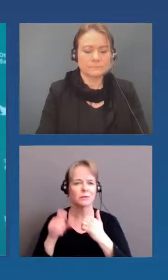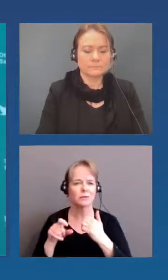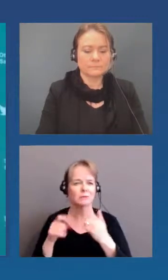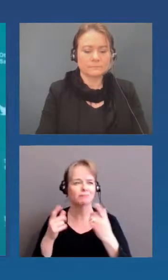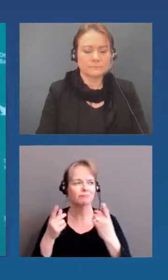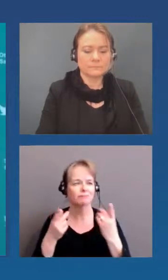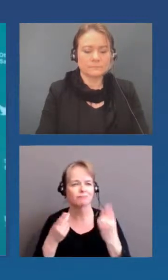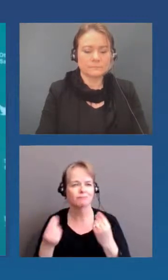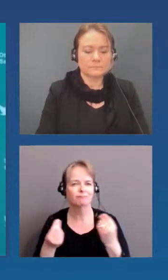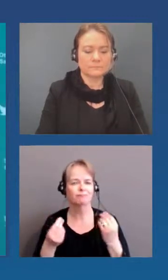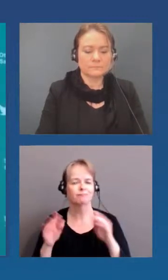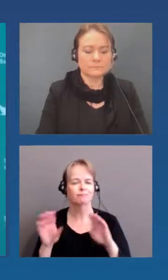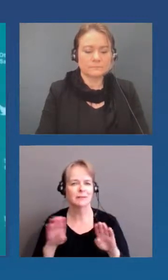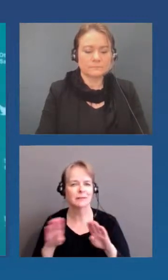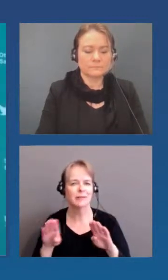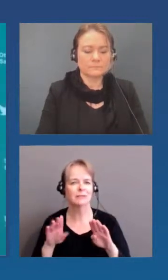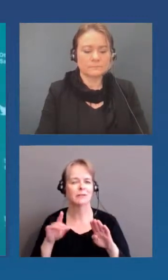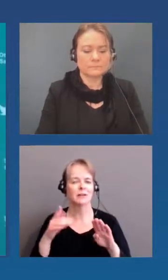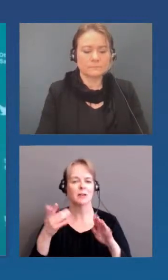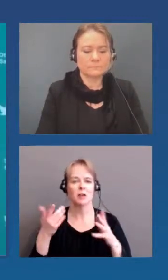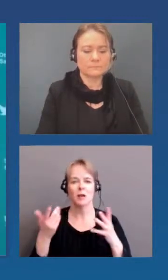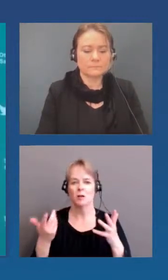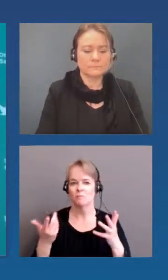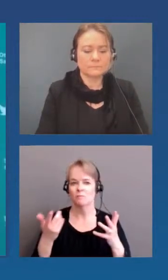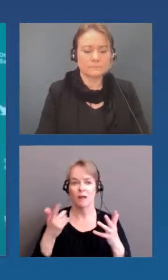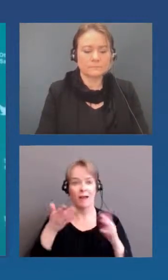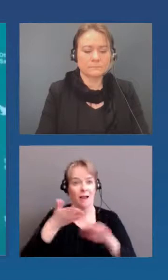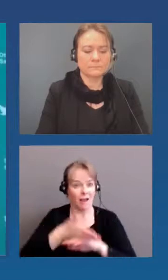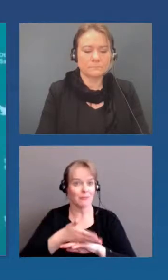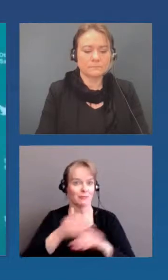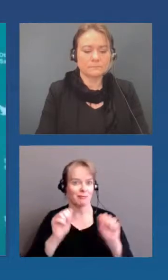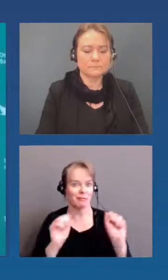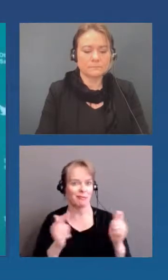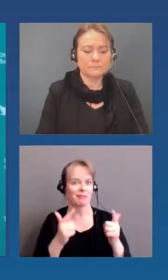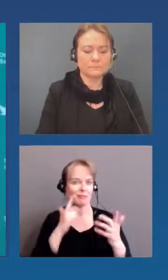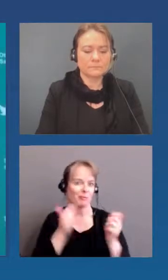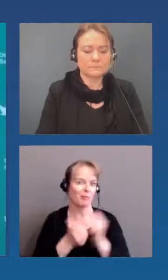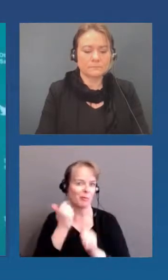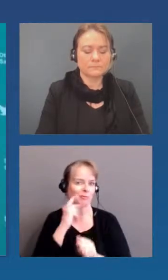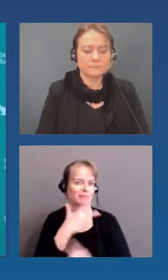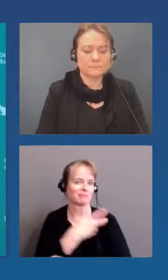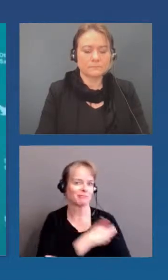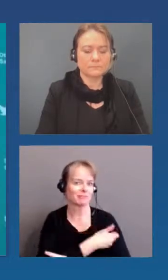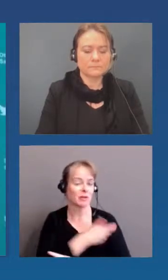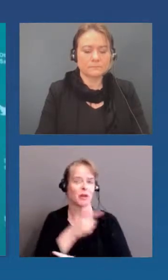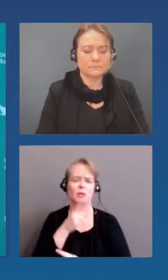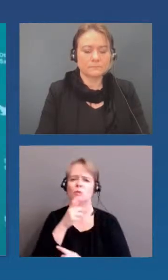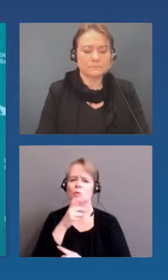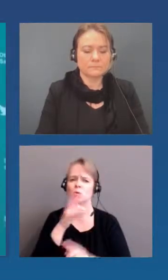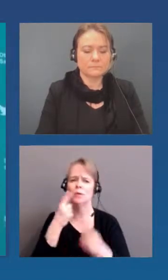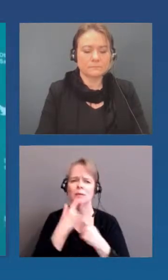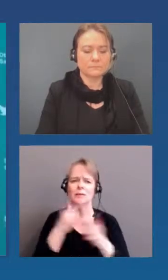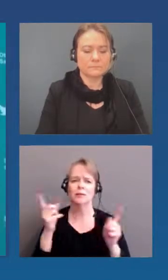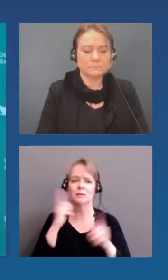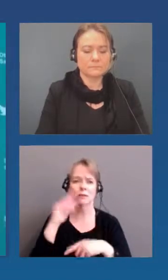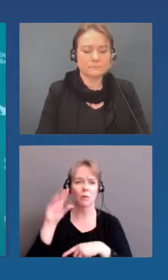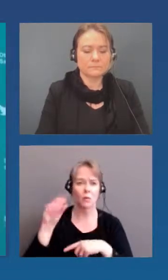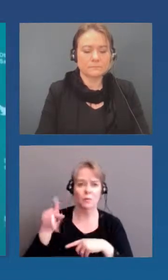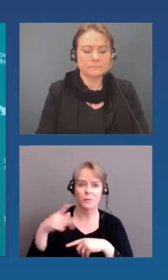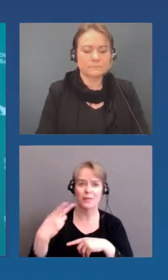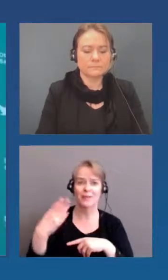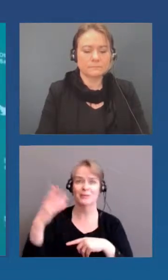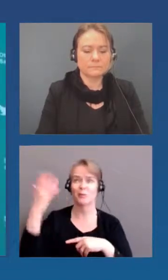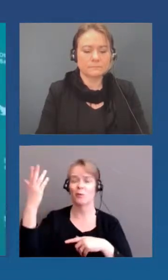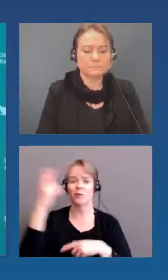or will that be coming from the province or from the Fed? Thank you. I look forward to that